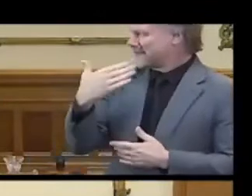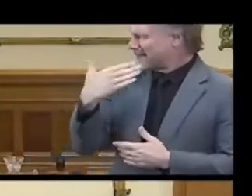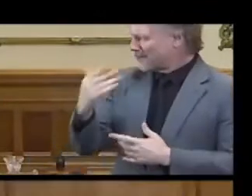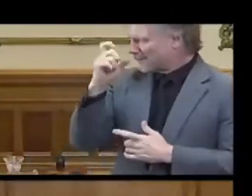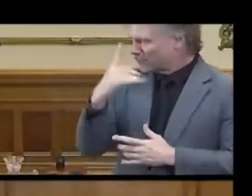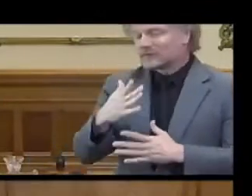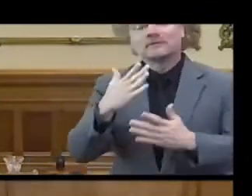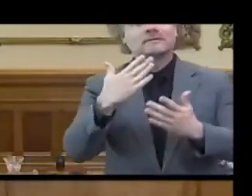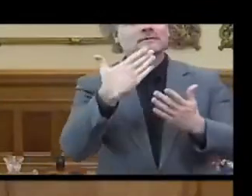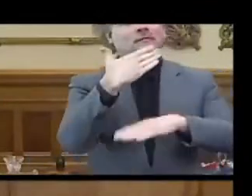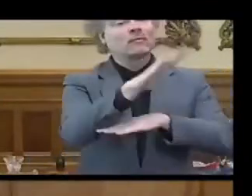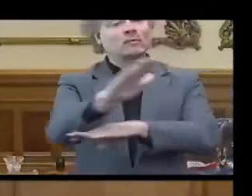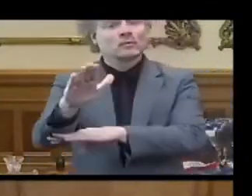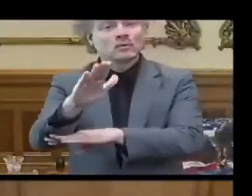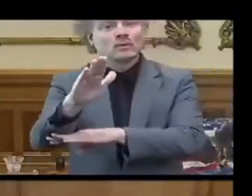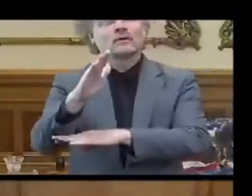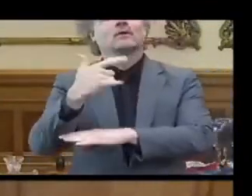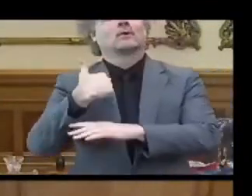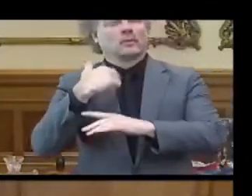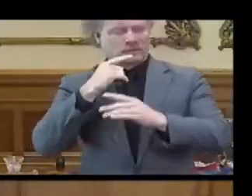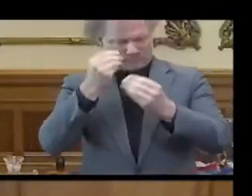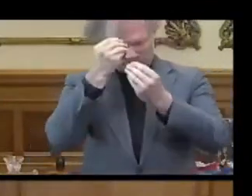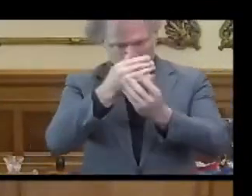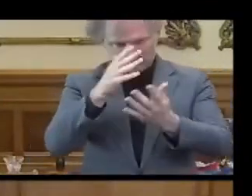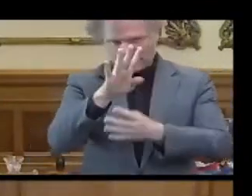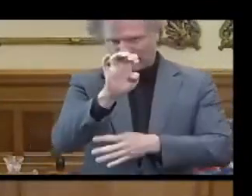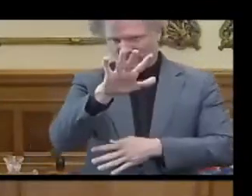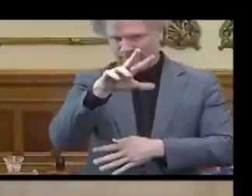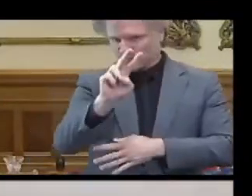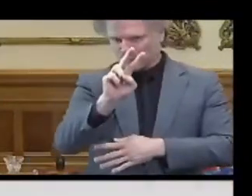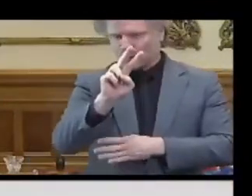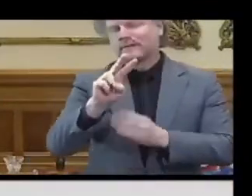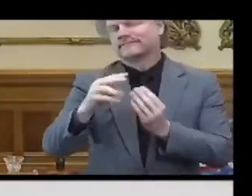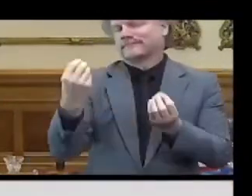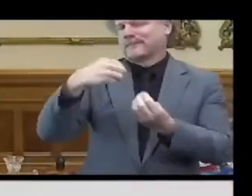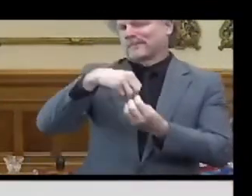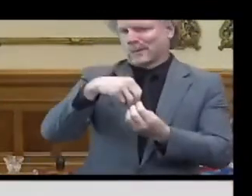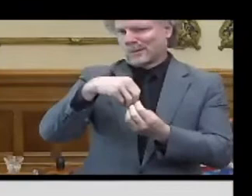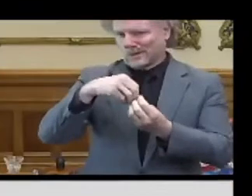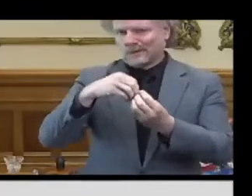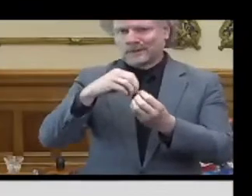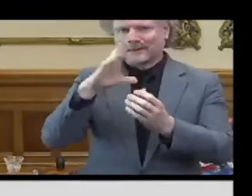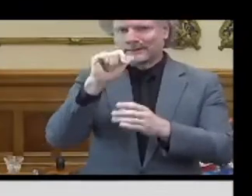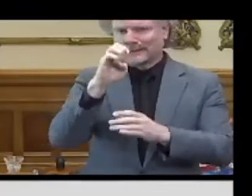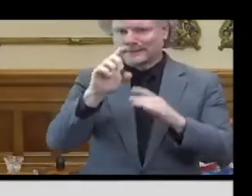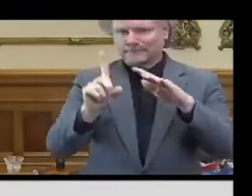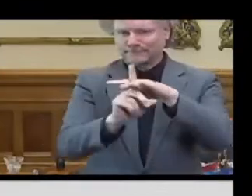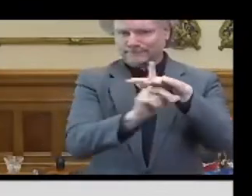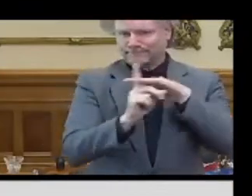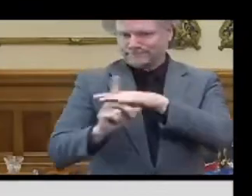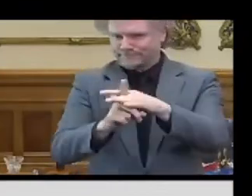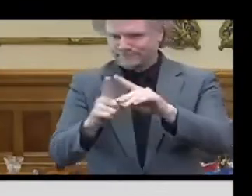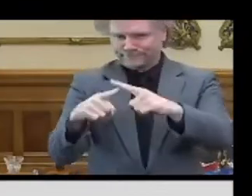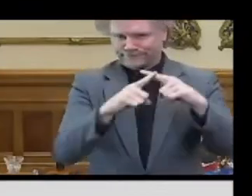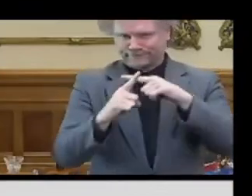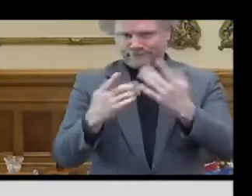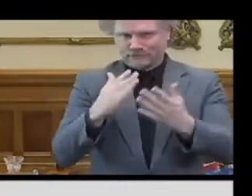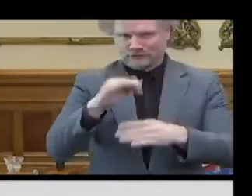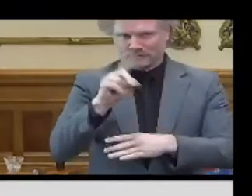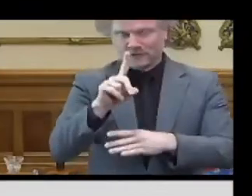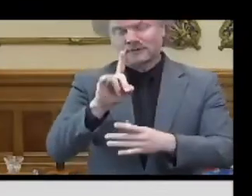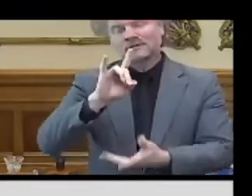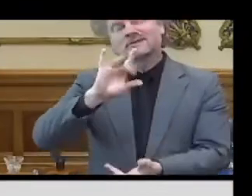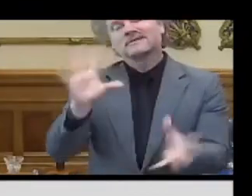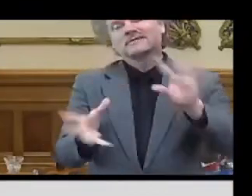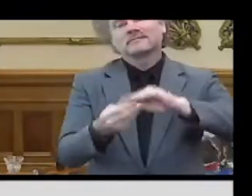afternoon, Hoosiers. Today we reported 452 additional COVID-19 cases across the state of Indiana, which brings us to